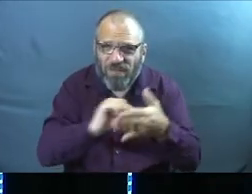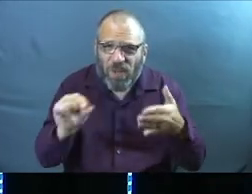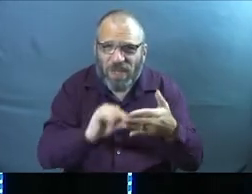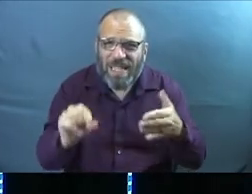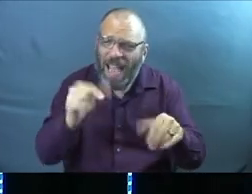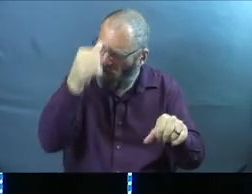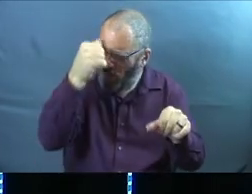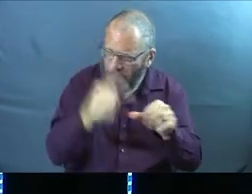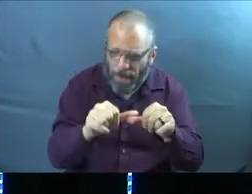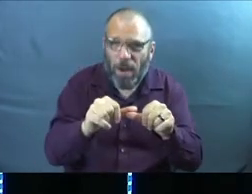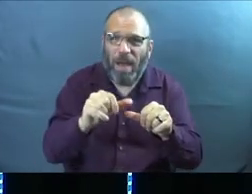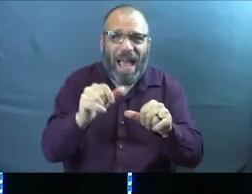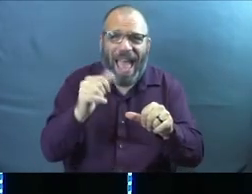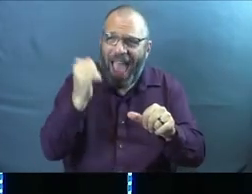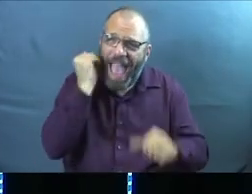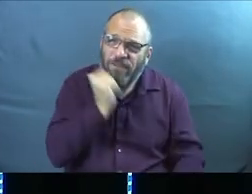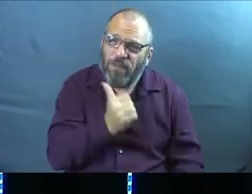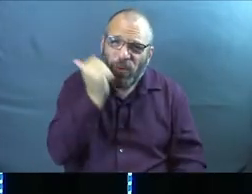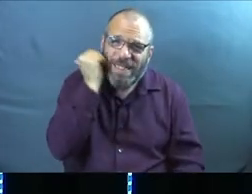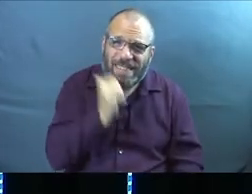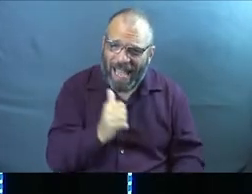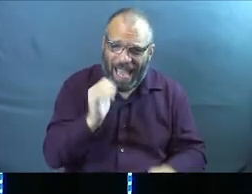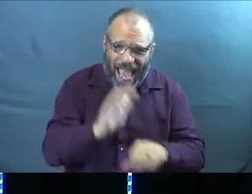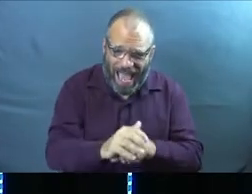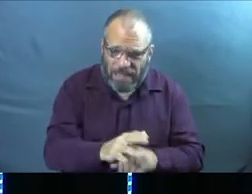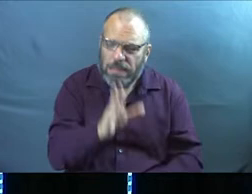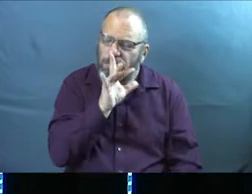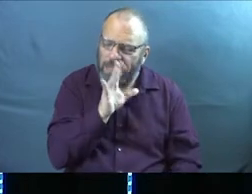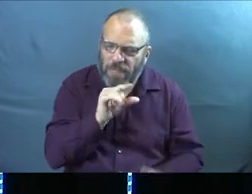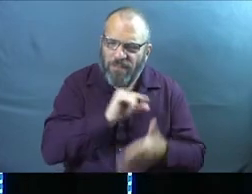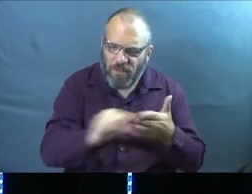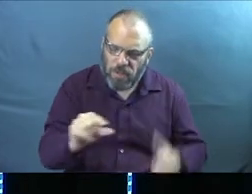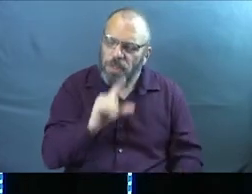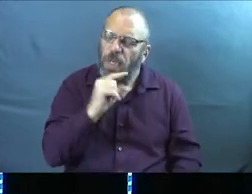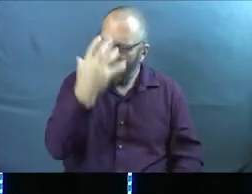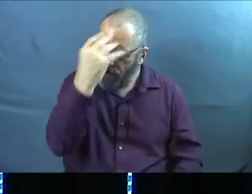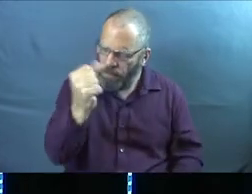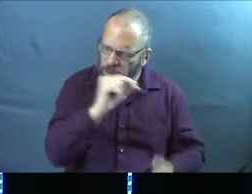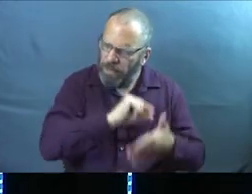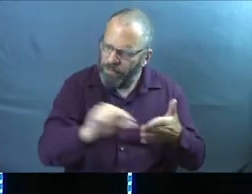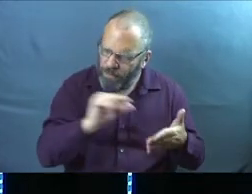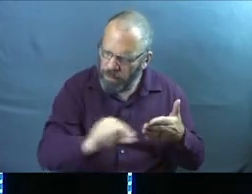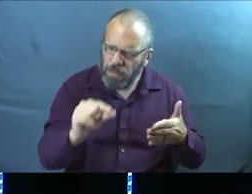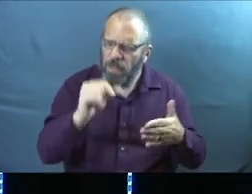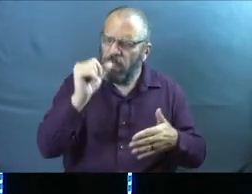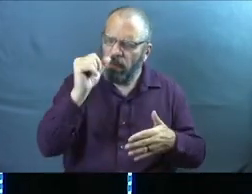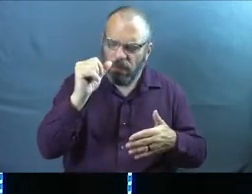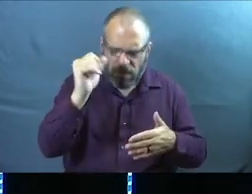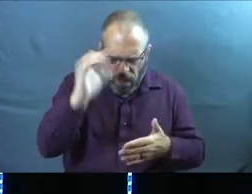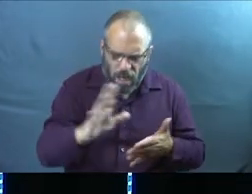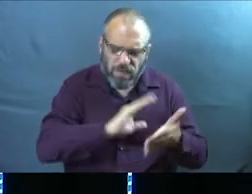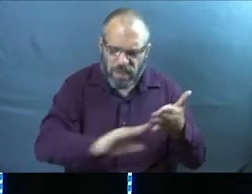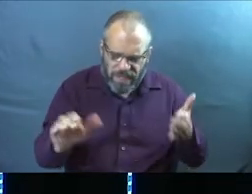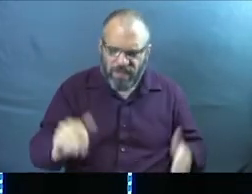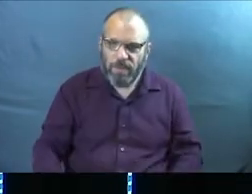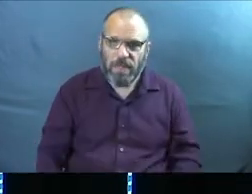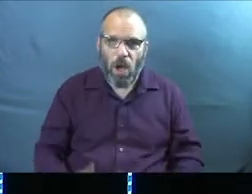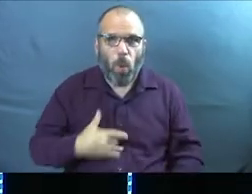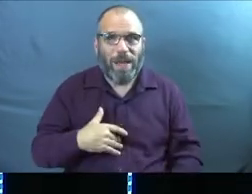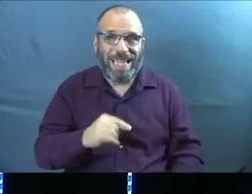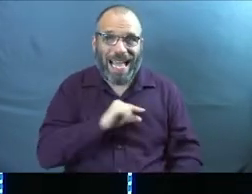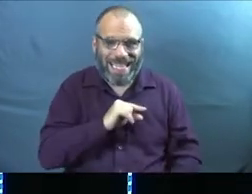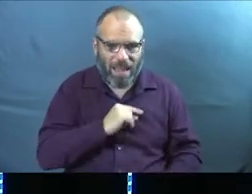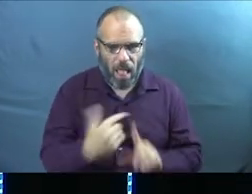what you need to remember every single day, and you need to speak them to yourselves in those moments of guilt when those things are hounding